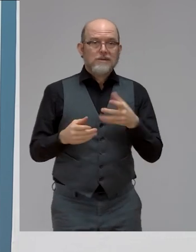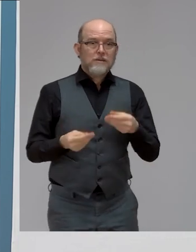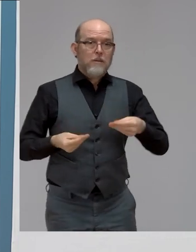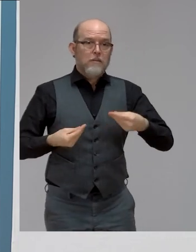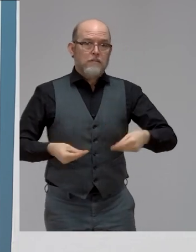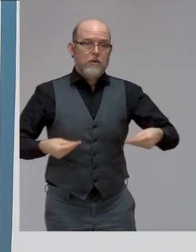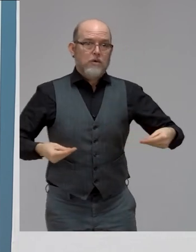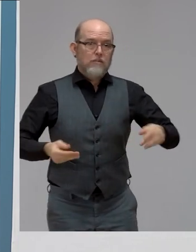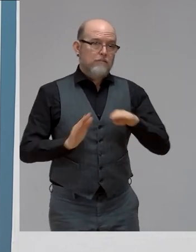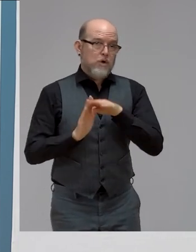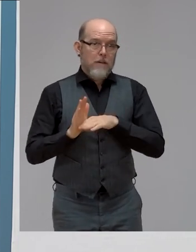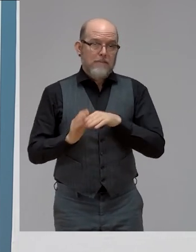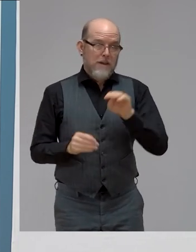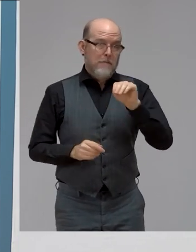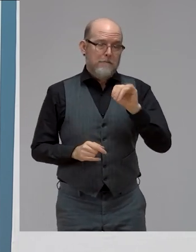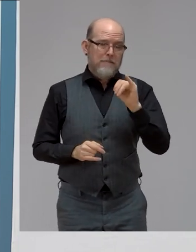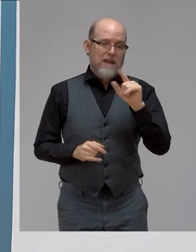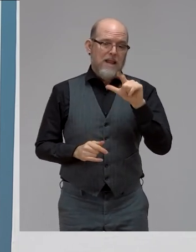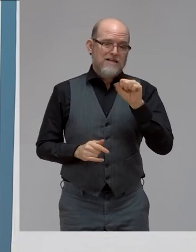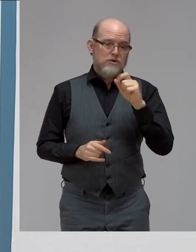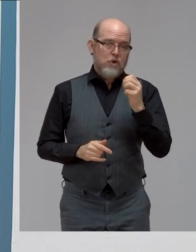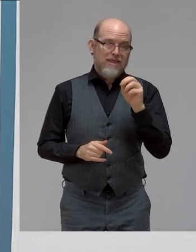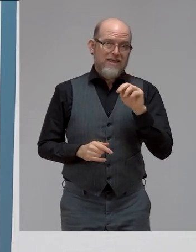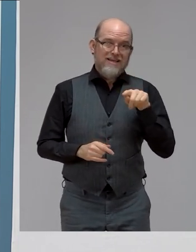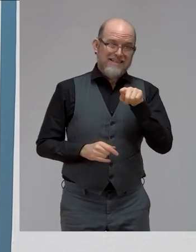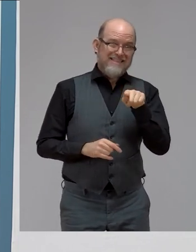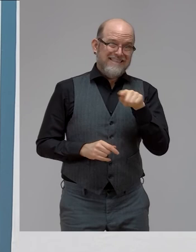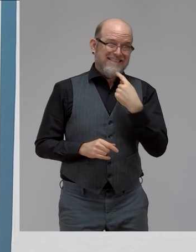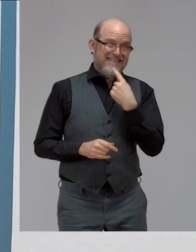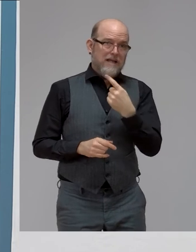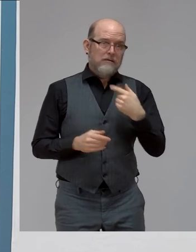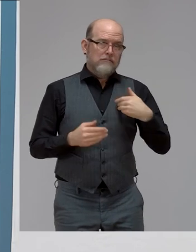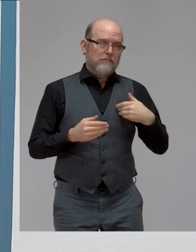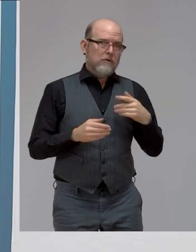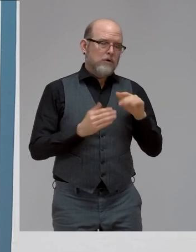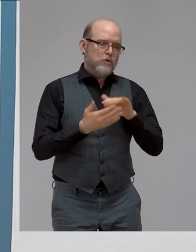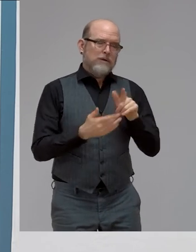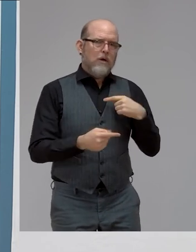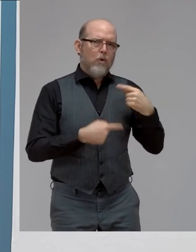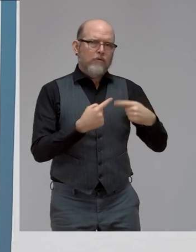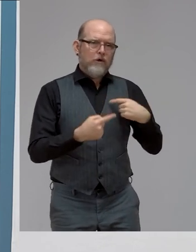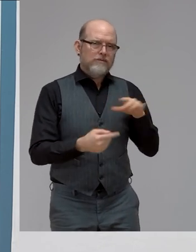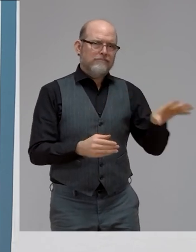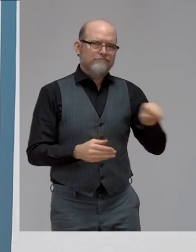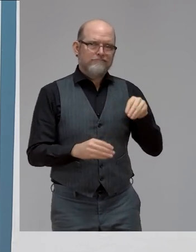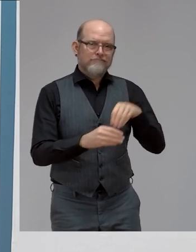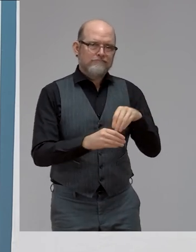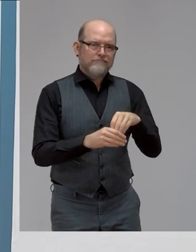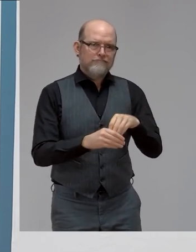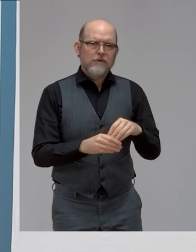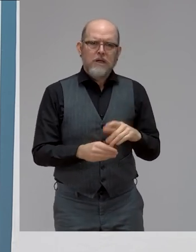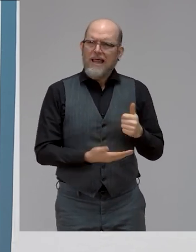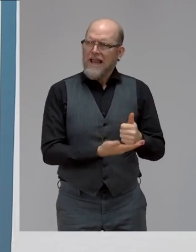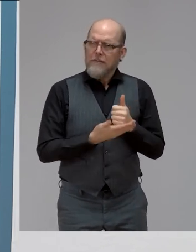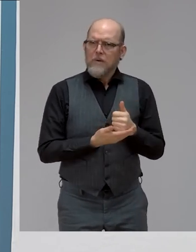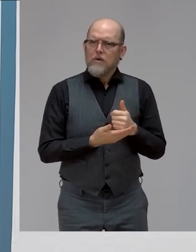In spite of all these technologies that support the blind and low vision persons,